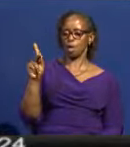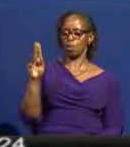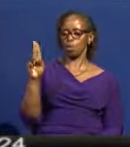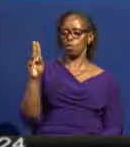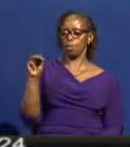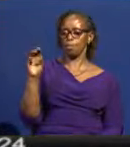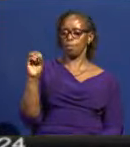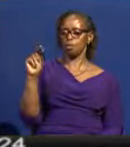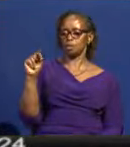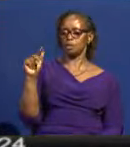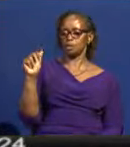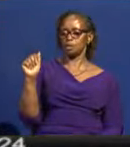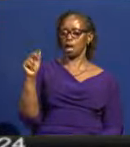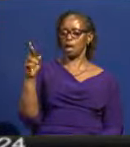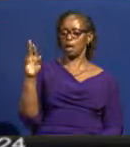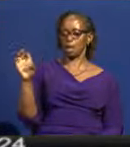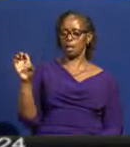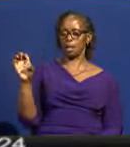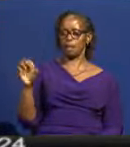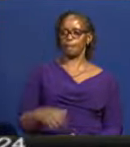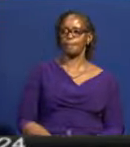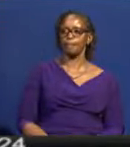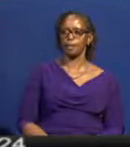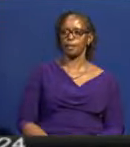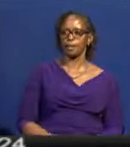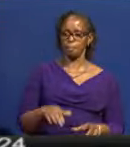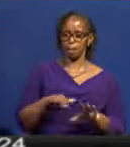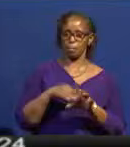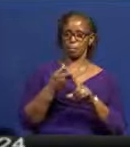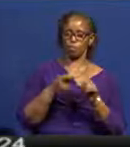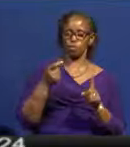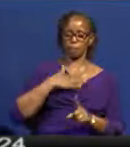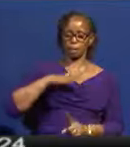Lekumontare Jackson. Member for Samburu East.